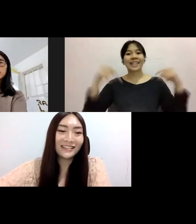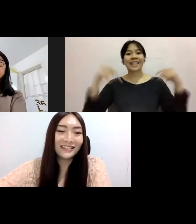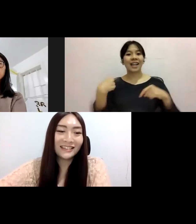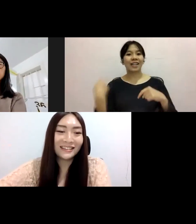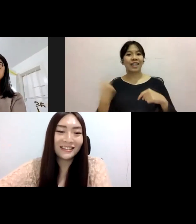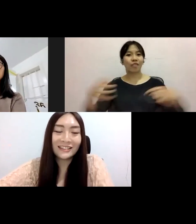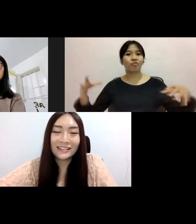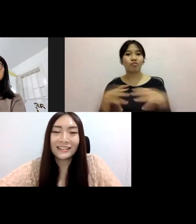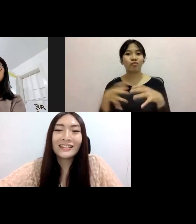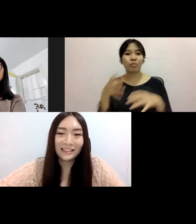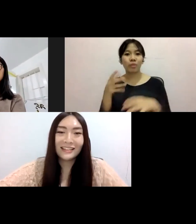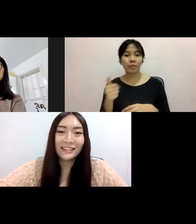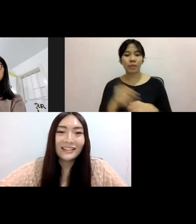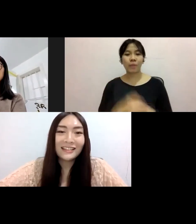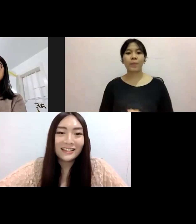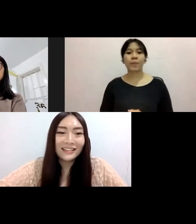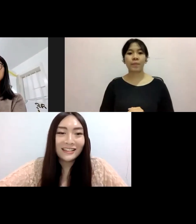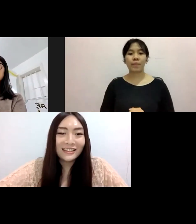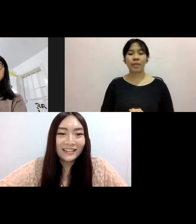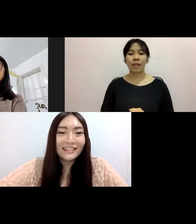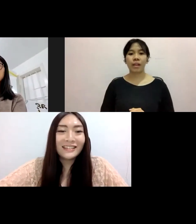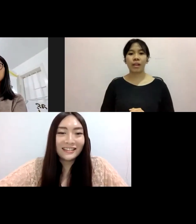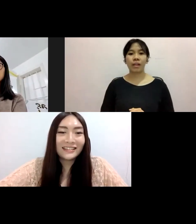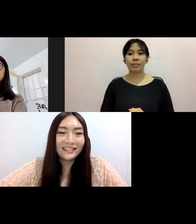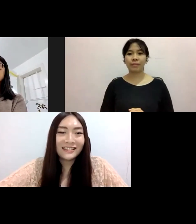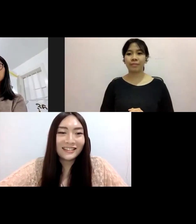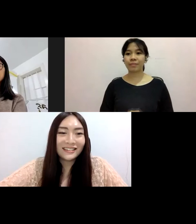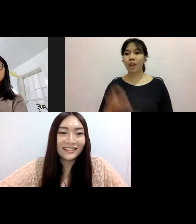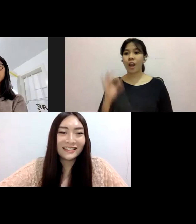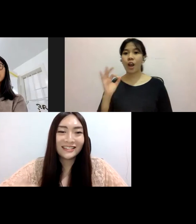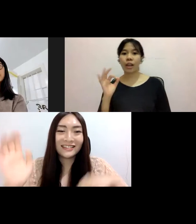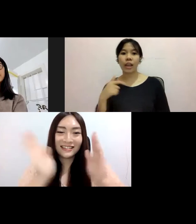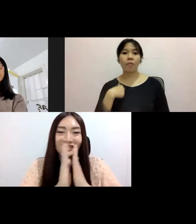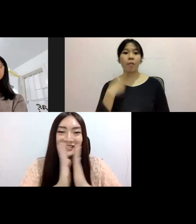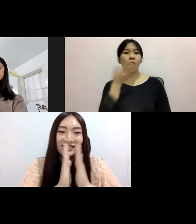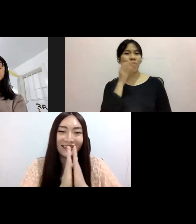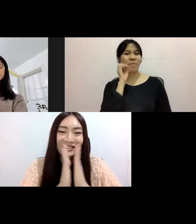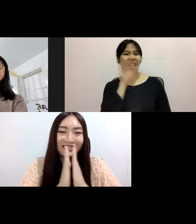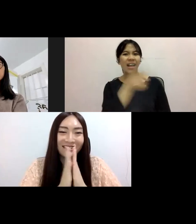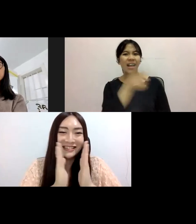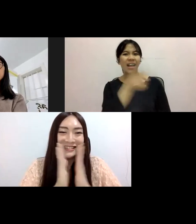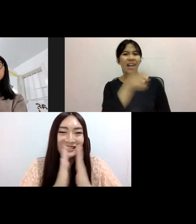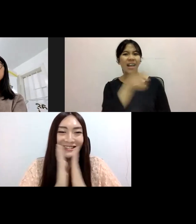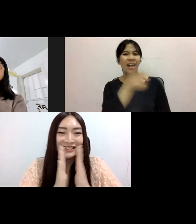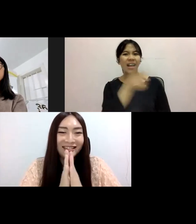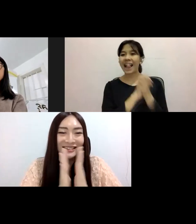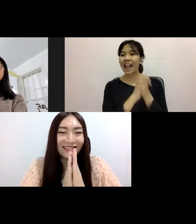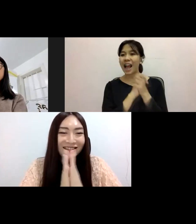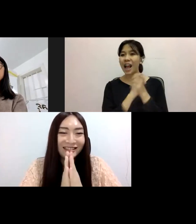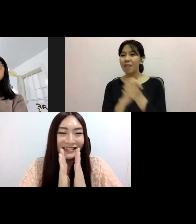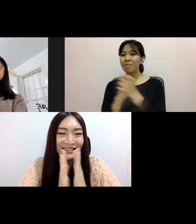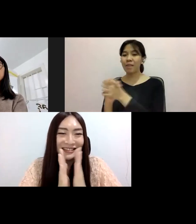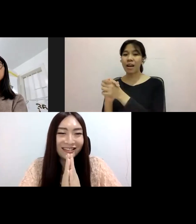hearty congratulations to Hao Zhou, whose film Frozen Out is selected in the lineup for this year's 5 Films for Freedom. And